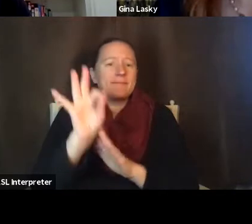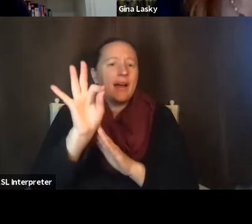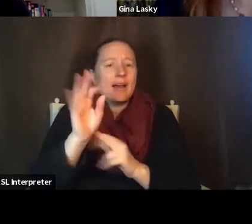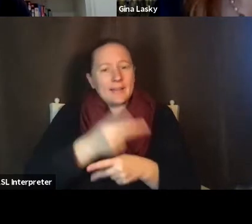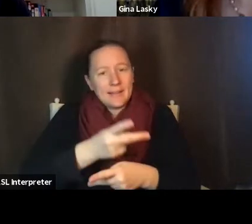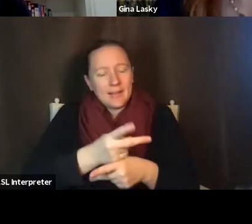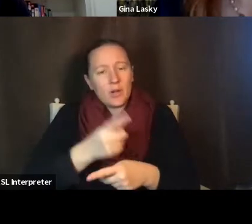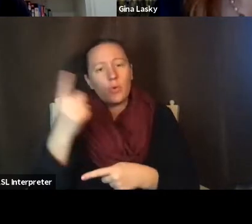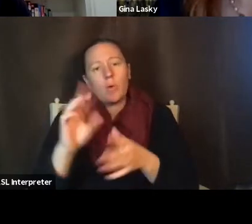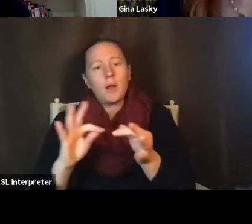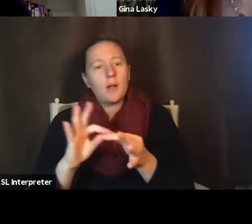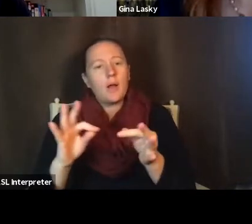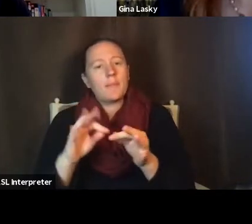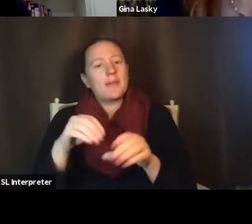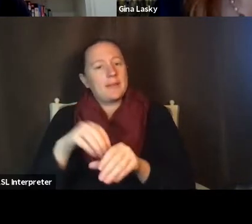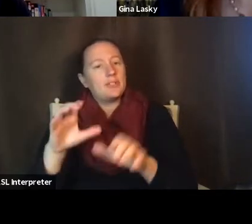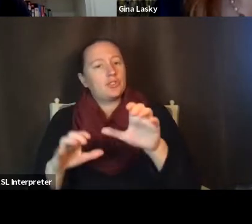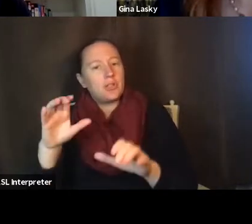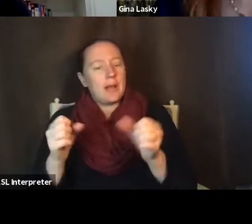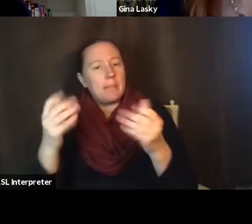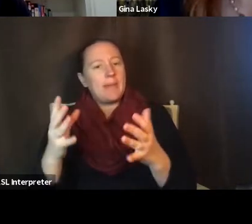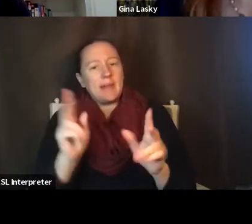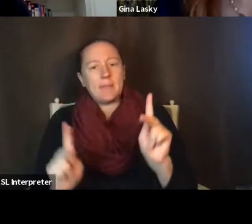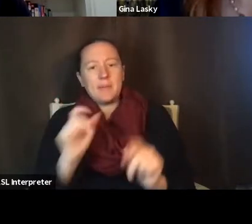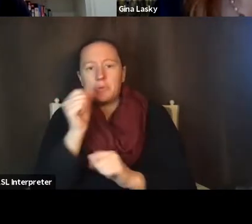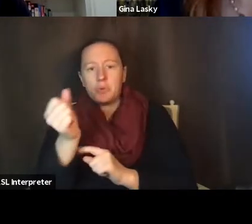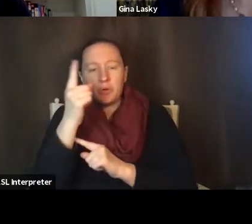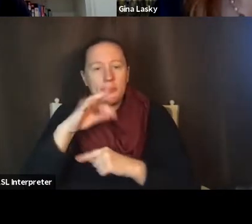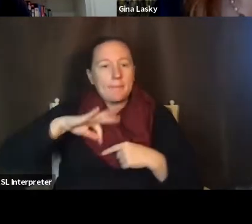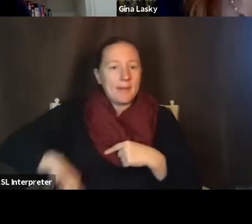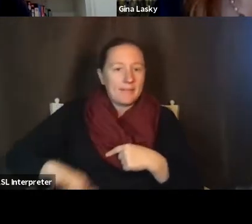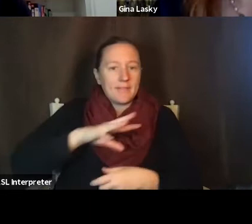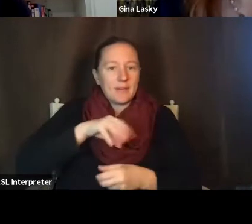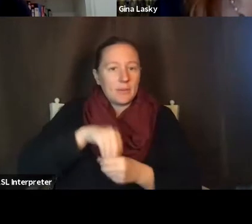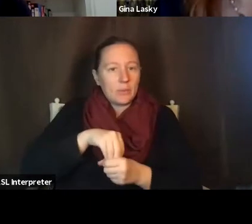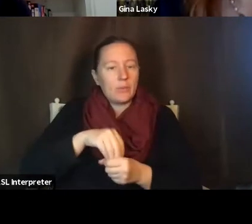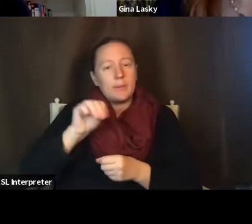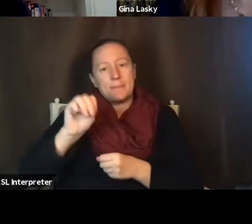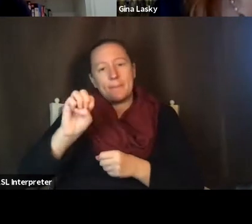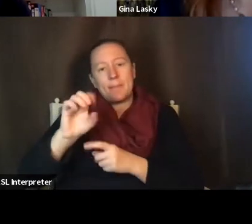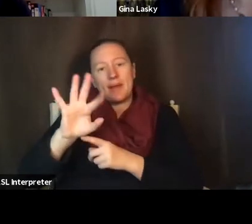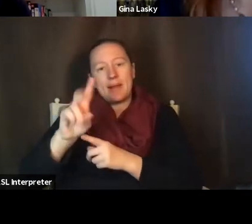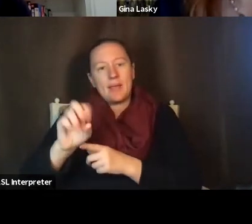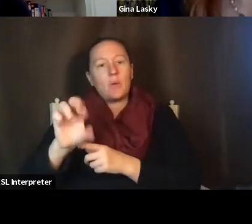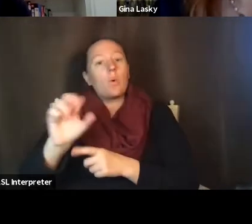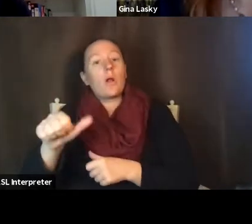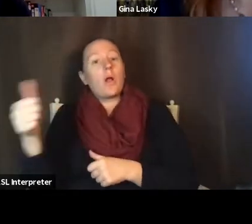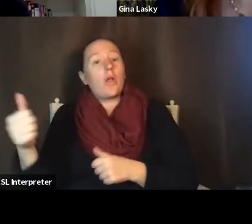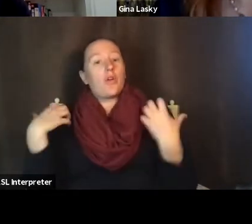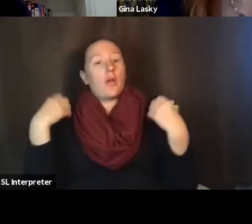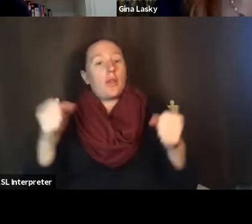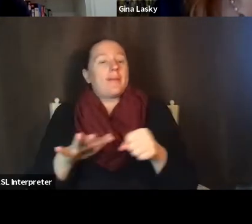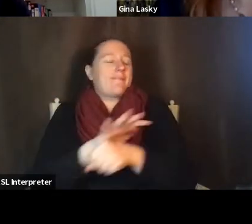that a lot of individuals don't understand the benefit that exists in Medicaid or in other health coverage platforms, and